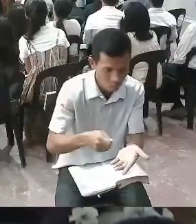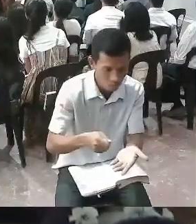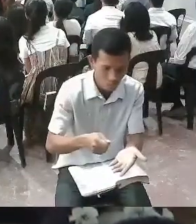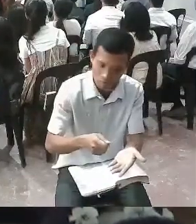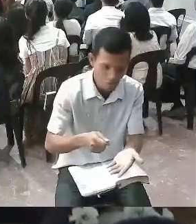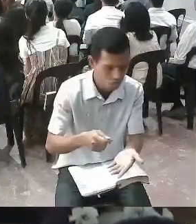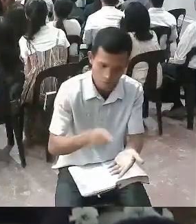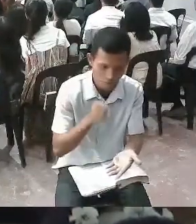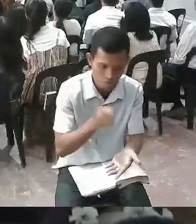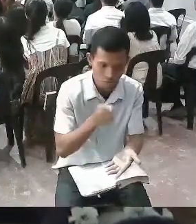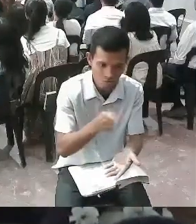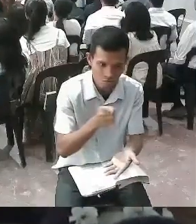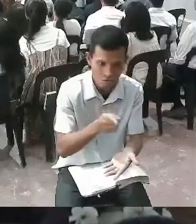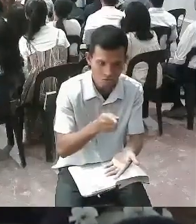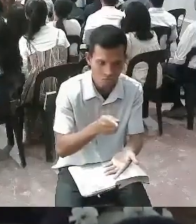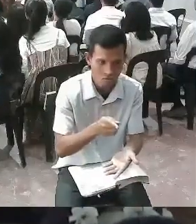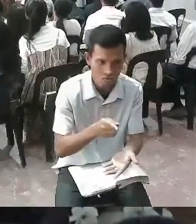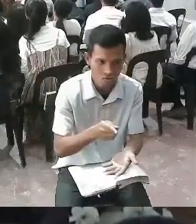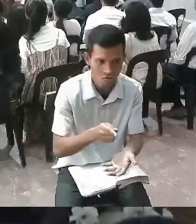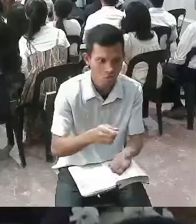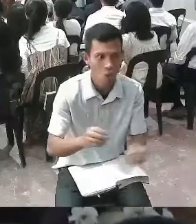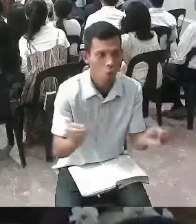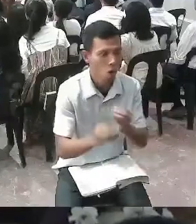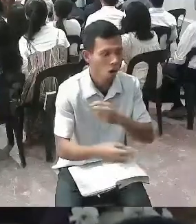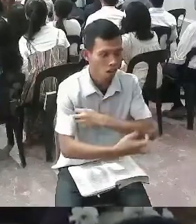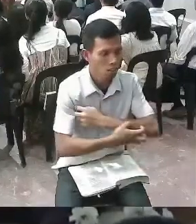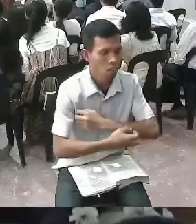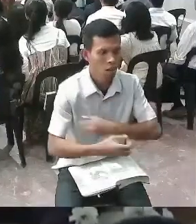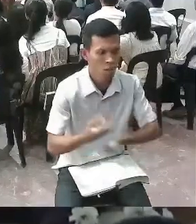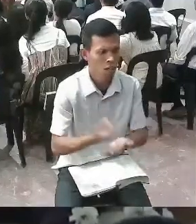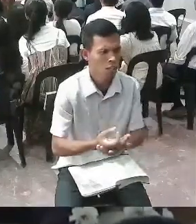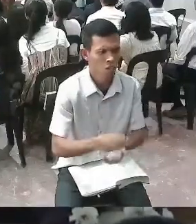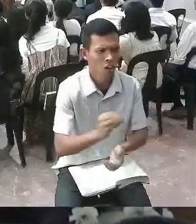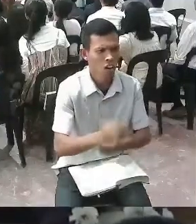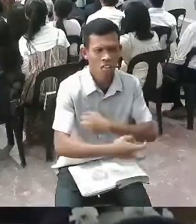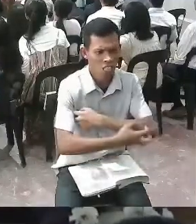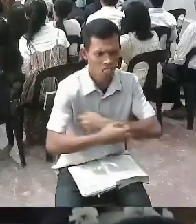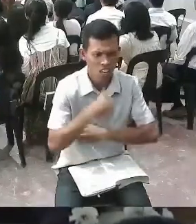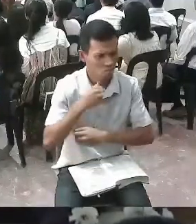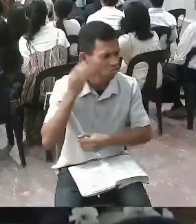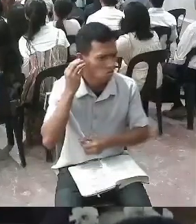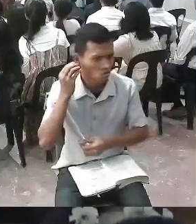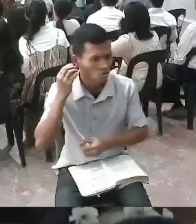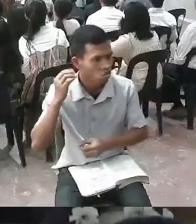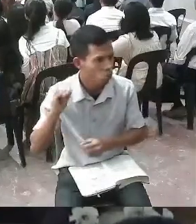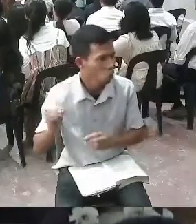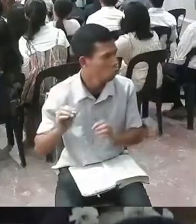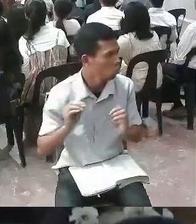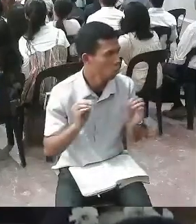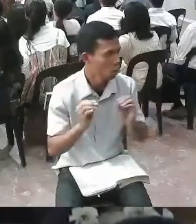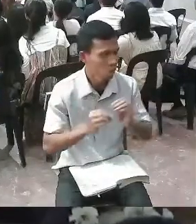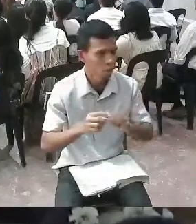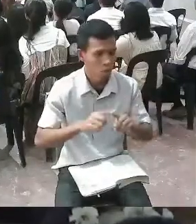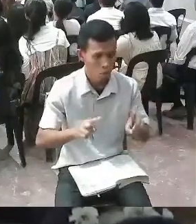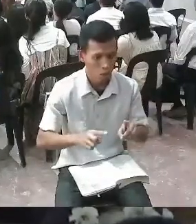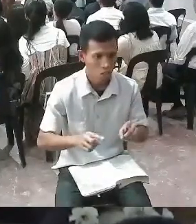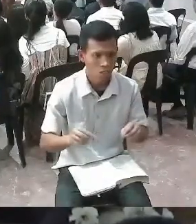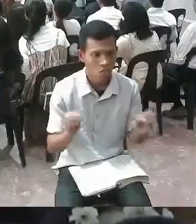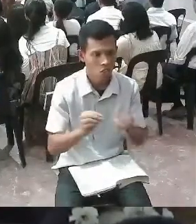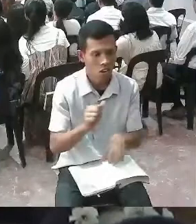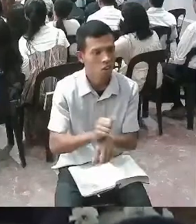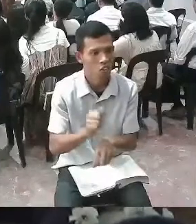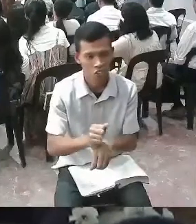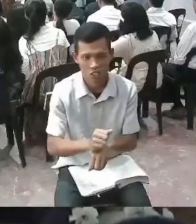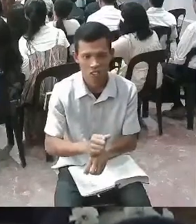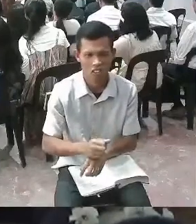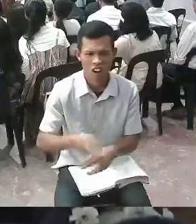And he didn't steal money. He didn't steal jewelry. He couldn't find a job. It was